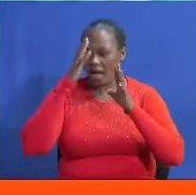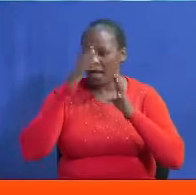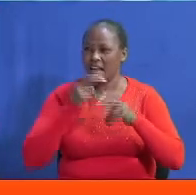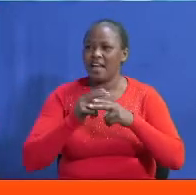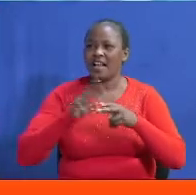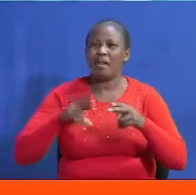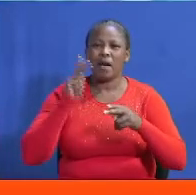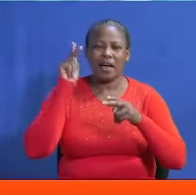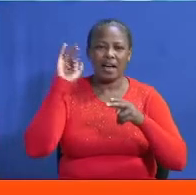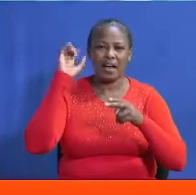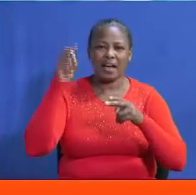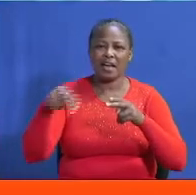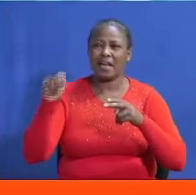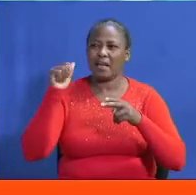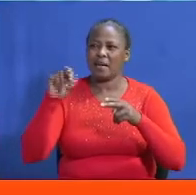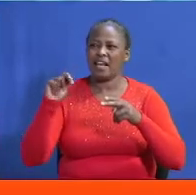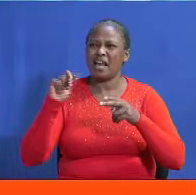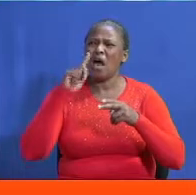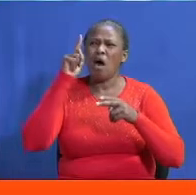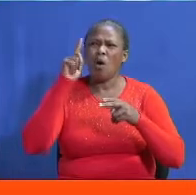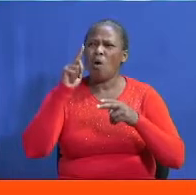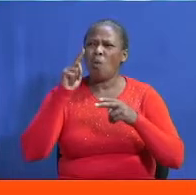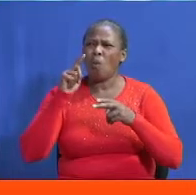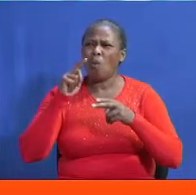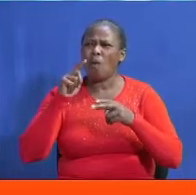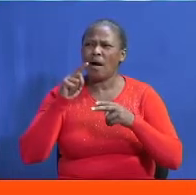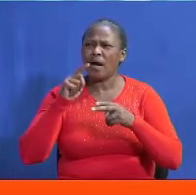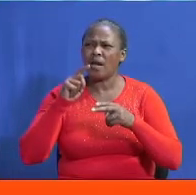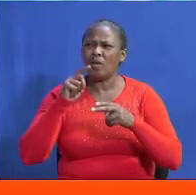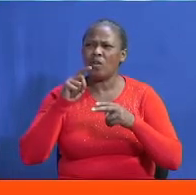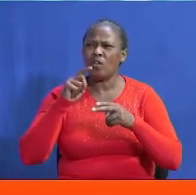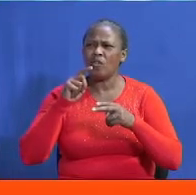is Anthony Kimani, one of the co-founders of Brytons Technology.